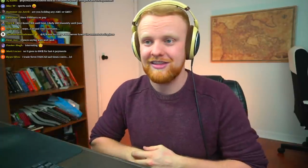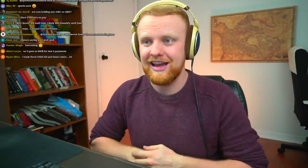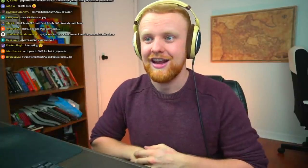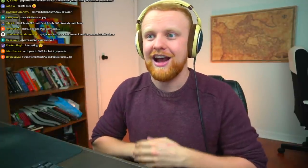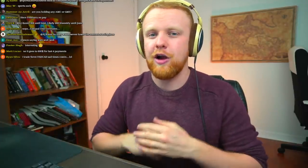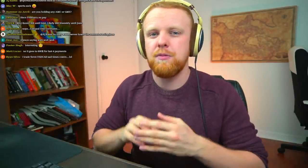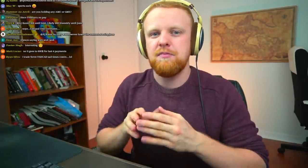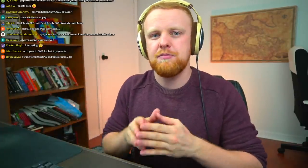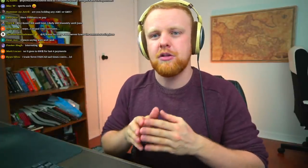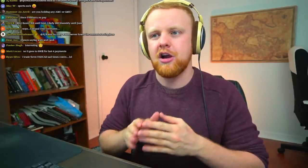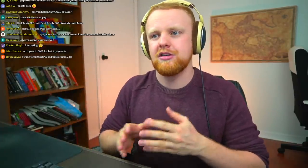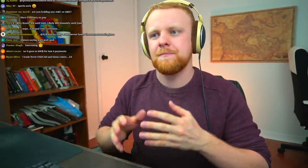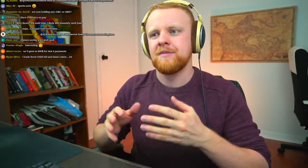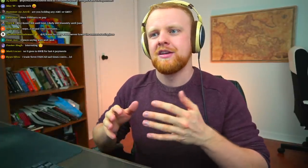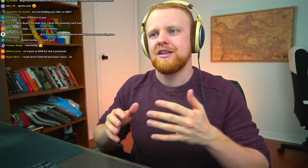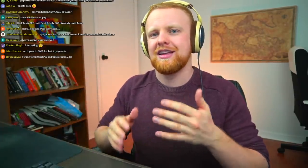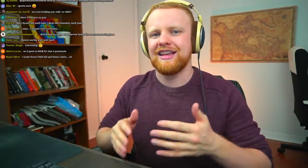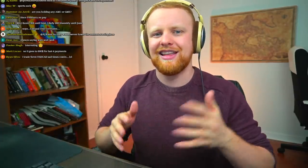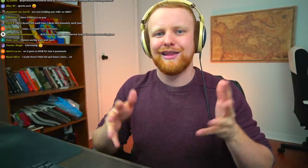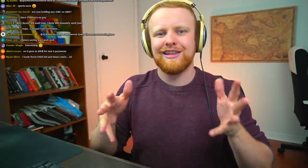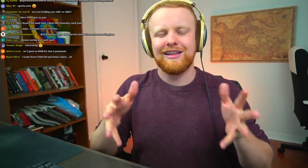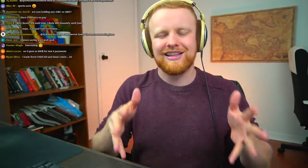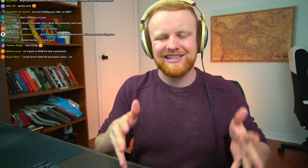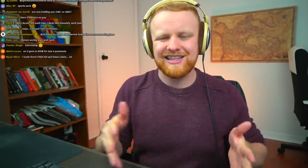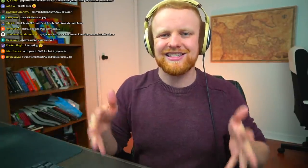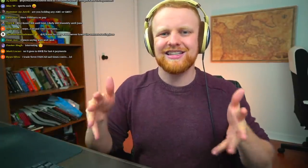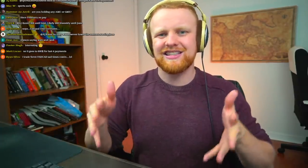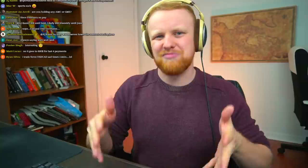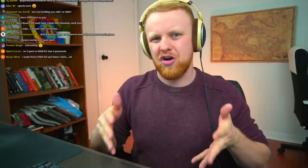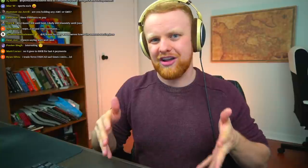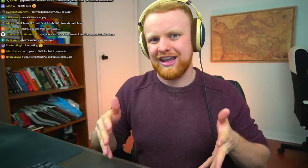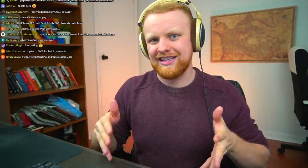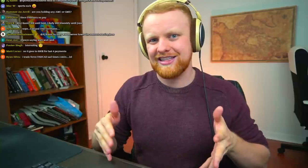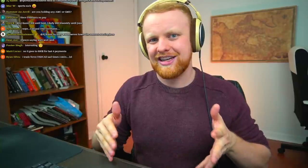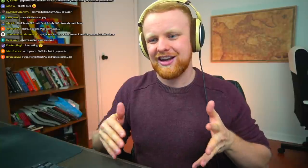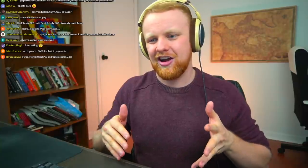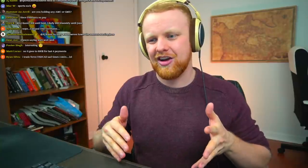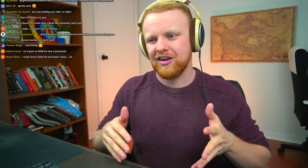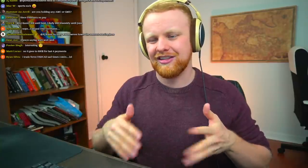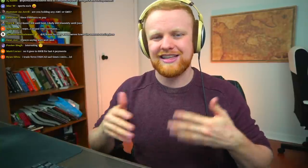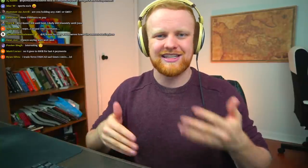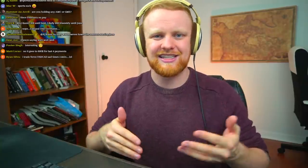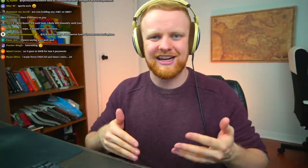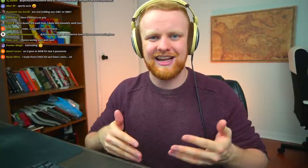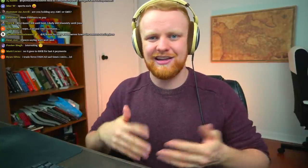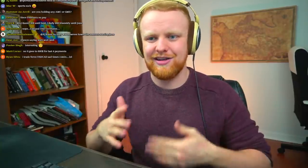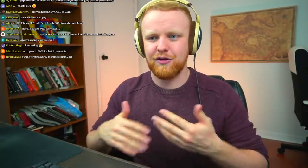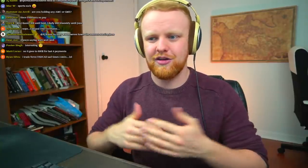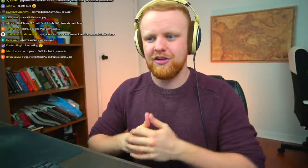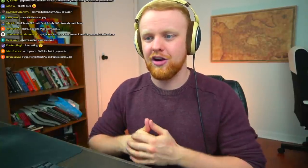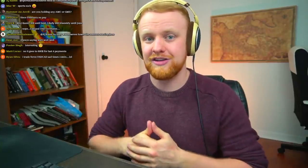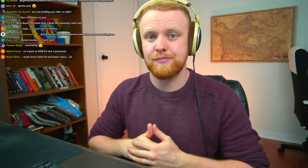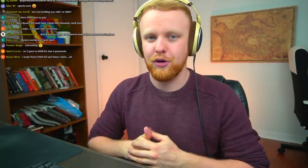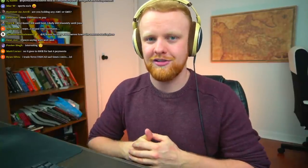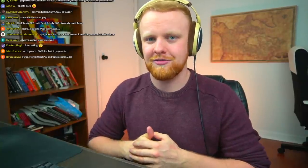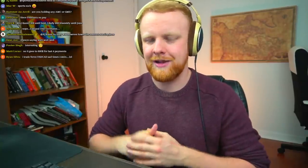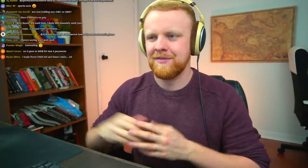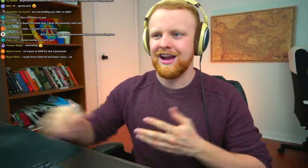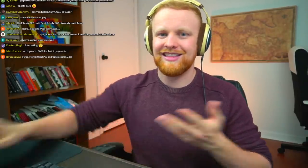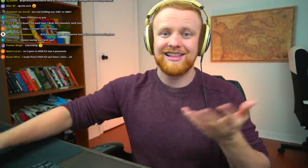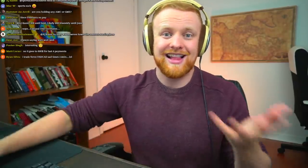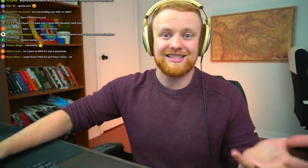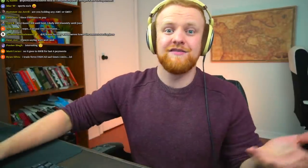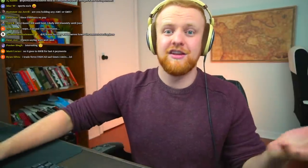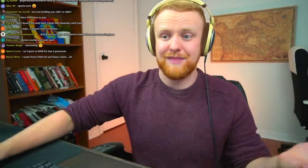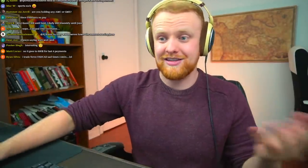we saw with that, I hope that people aren't thinking that the consistent small gains are less exciting and aren't important, right?